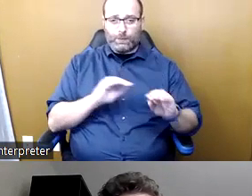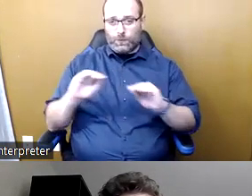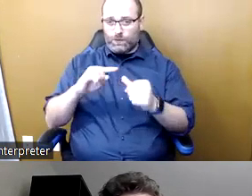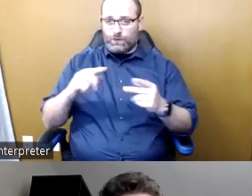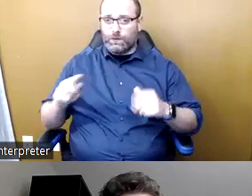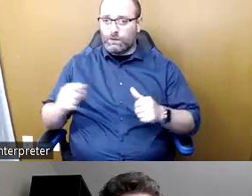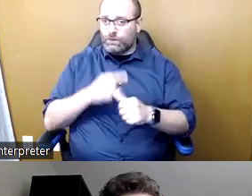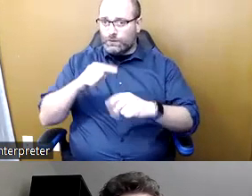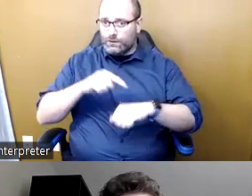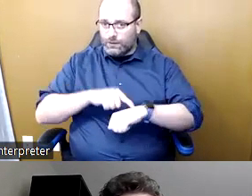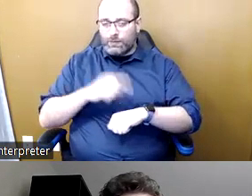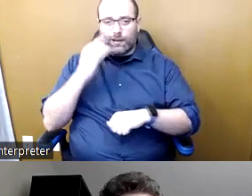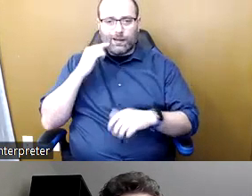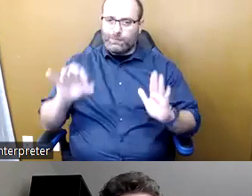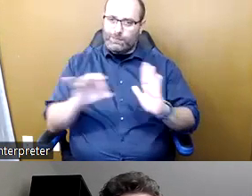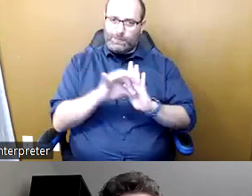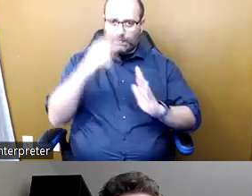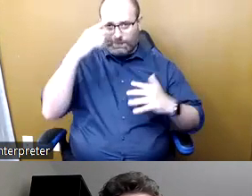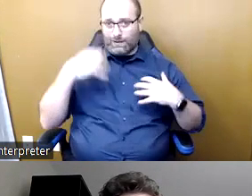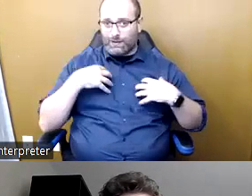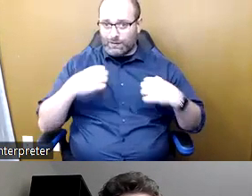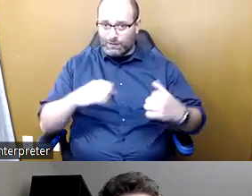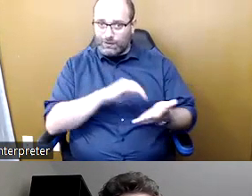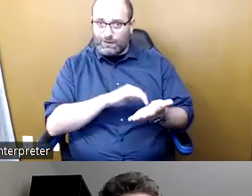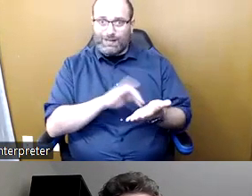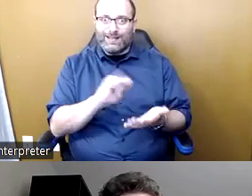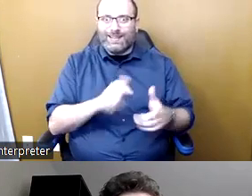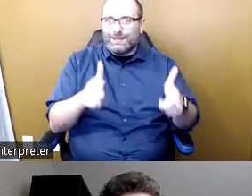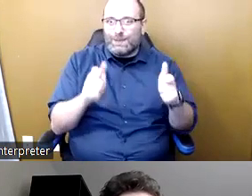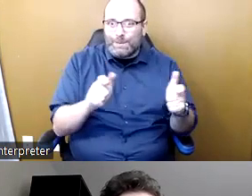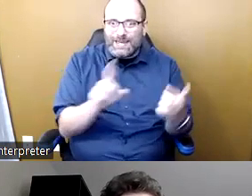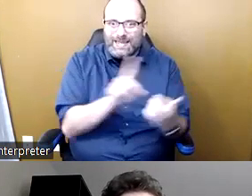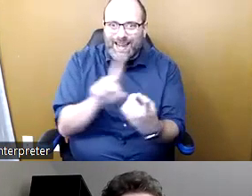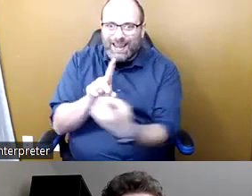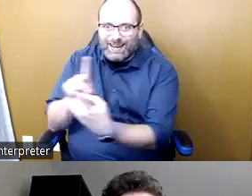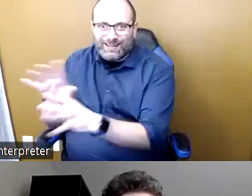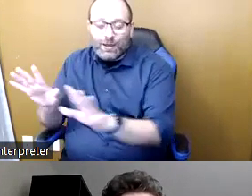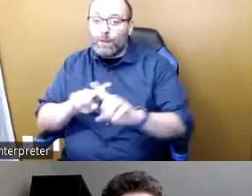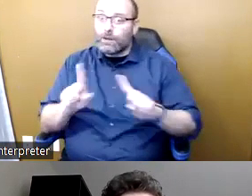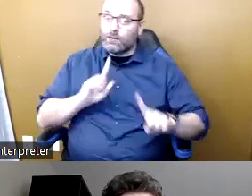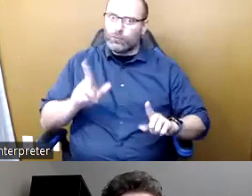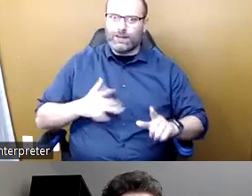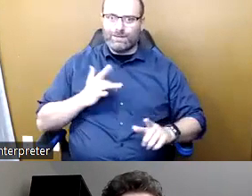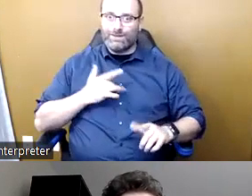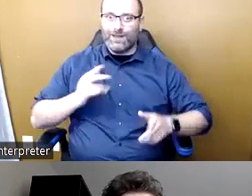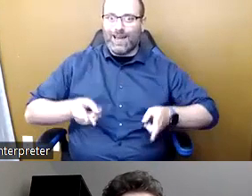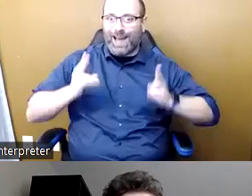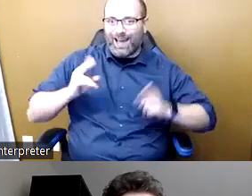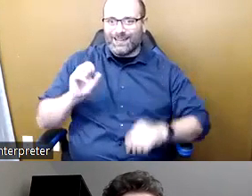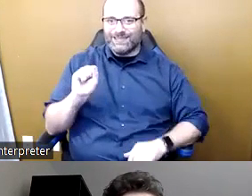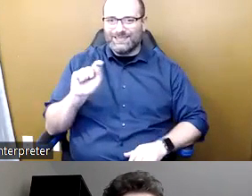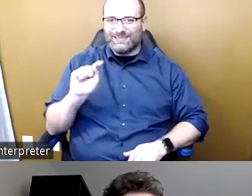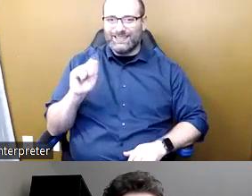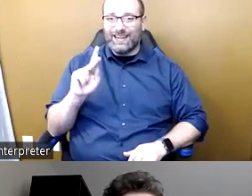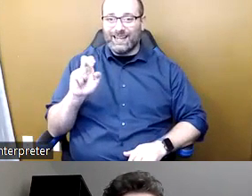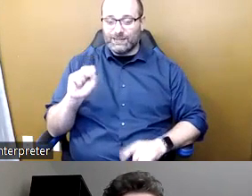say that picking a mental health professional is kind of like speed dating, but it really feels high stakes sometimes when you're going out there on